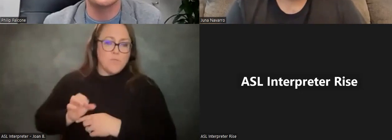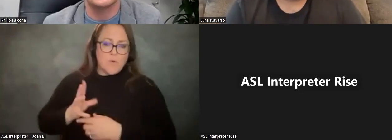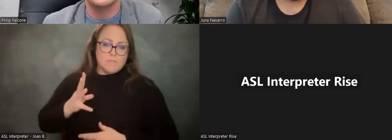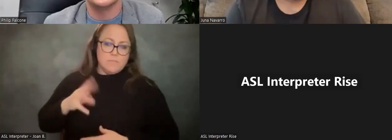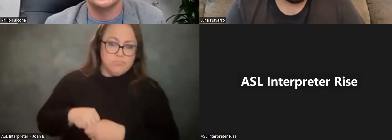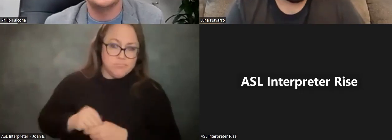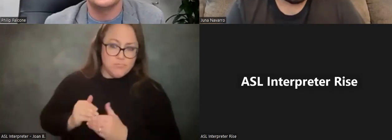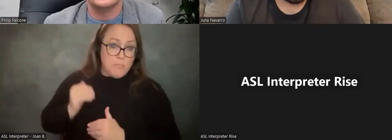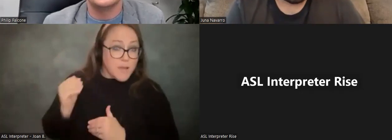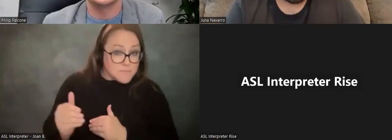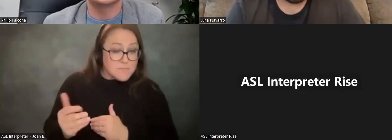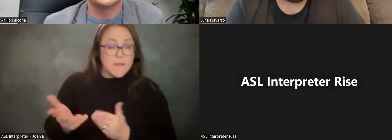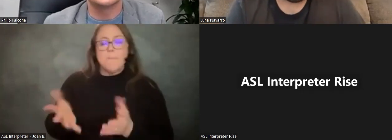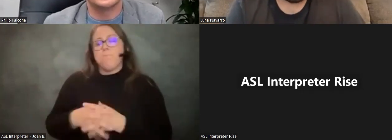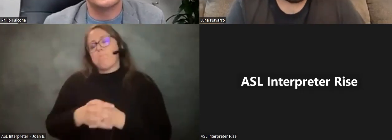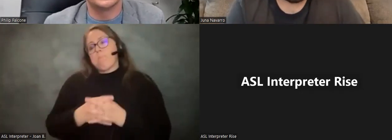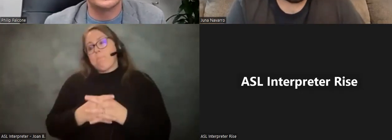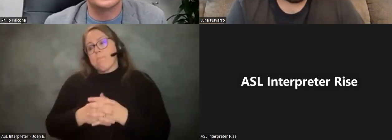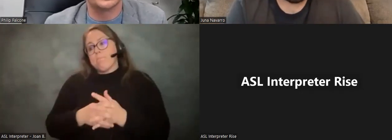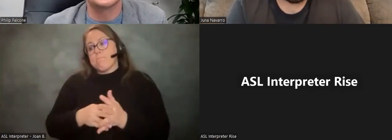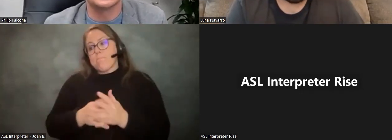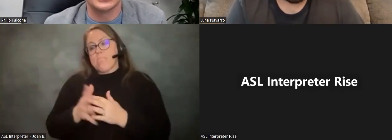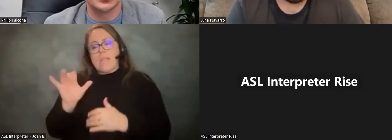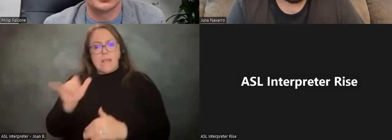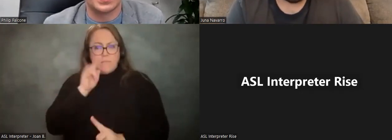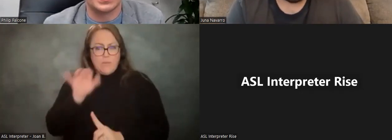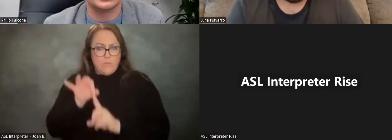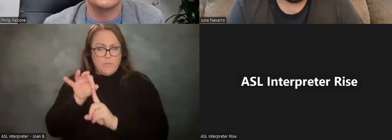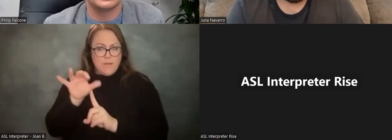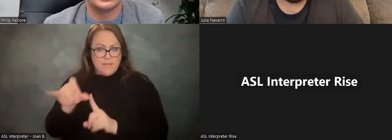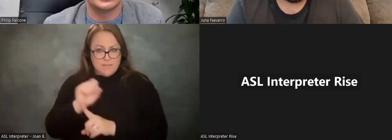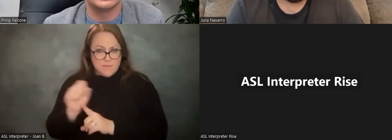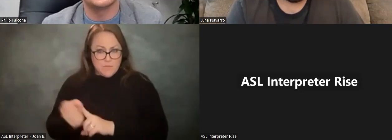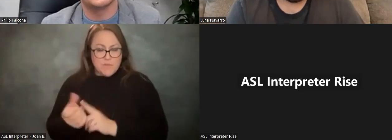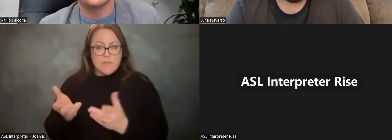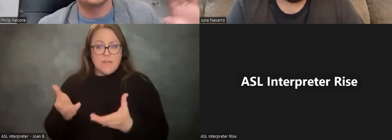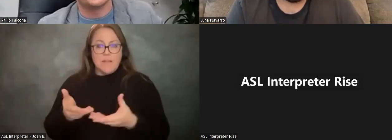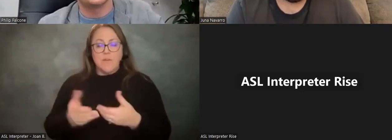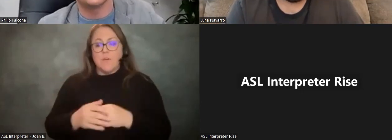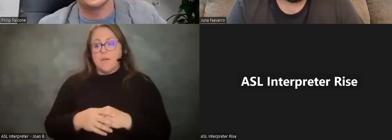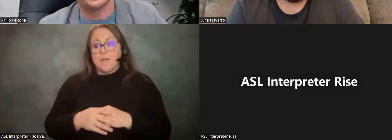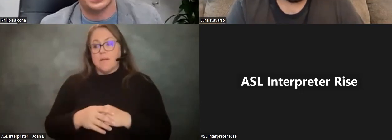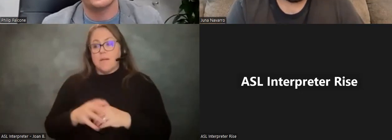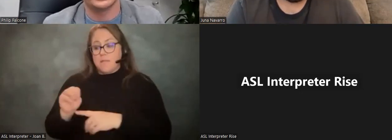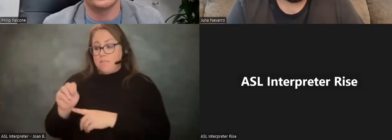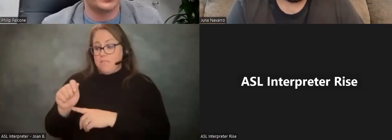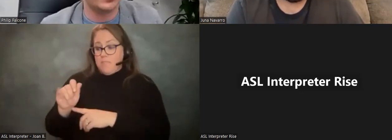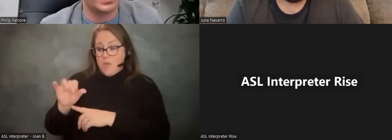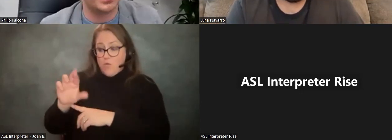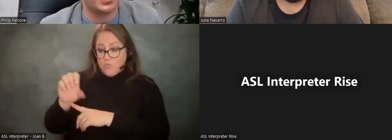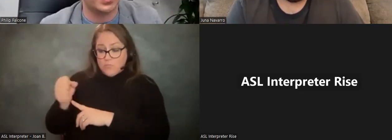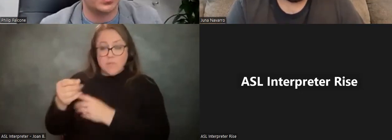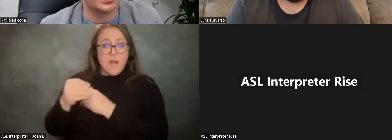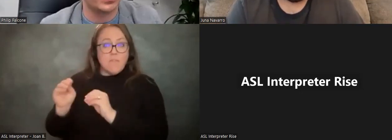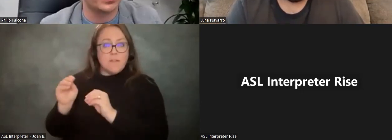involved. It's a unique situation here where we have the mayor's office being heavily involved